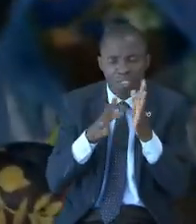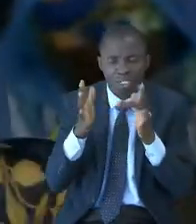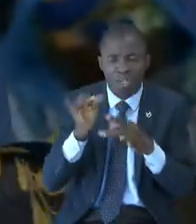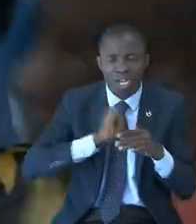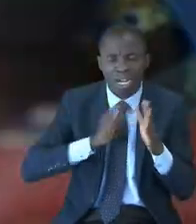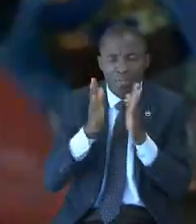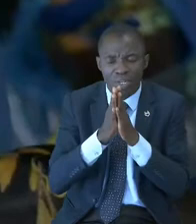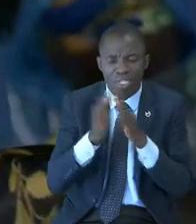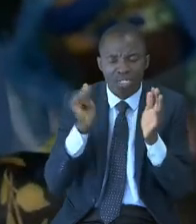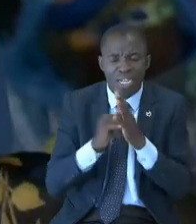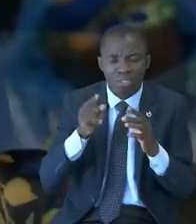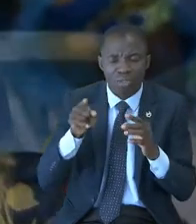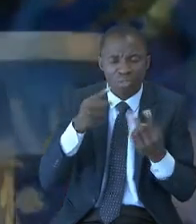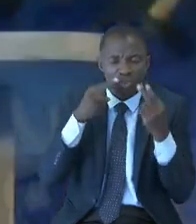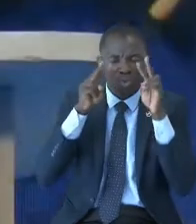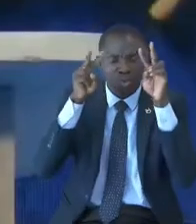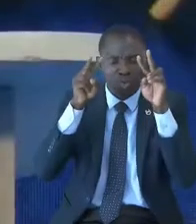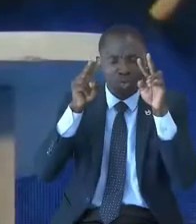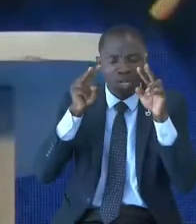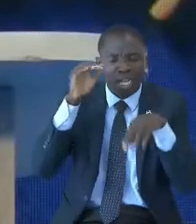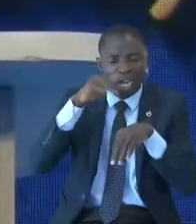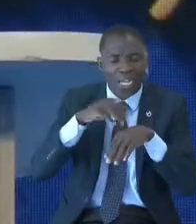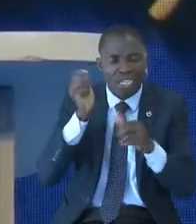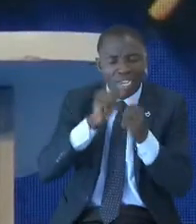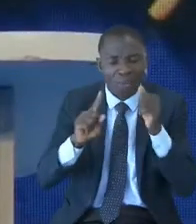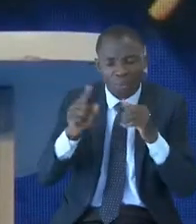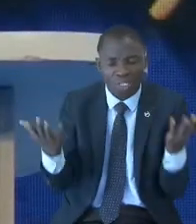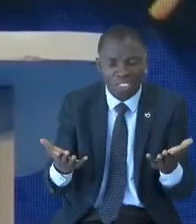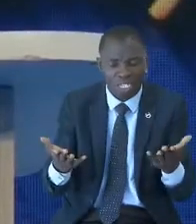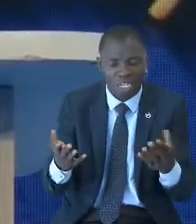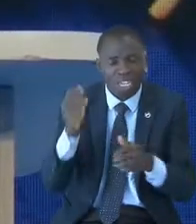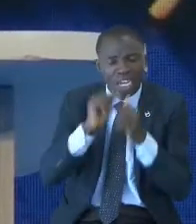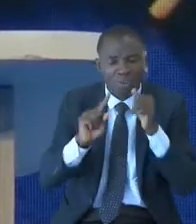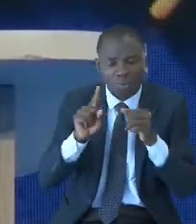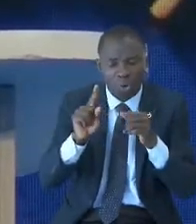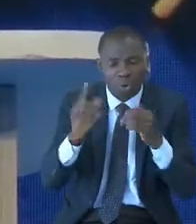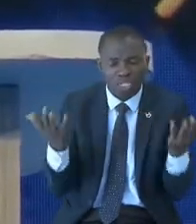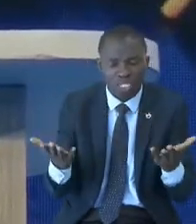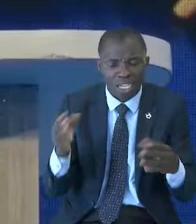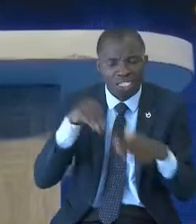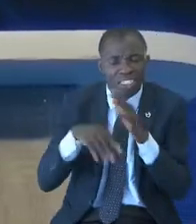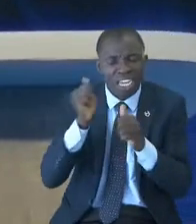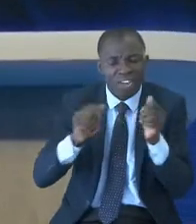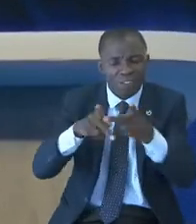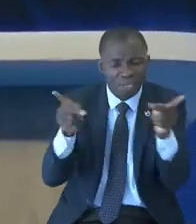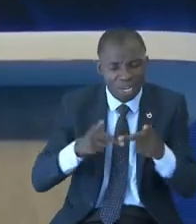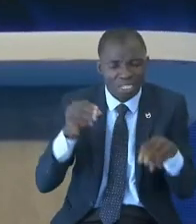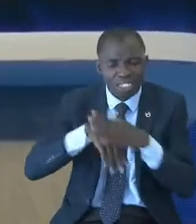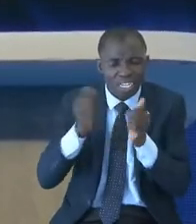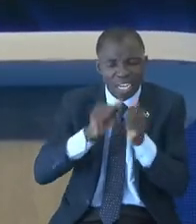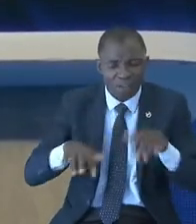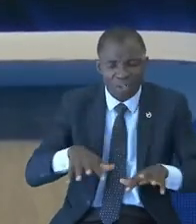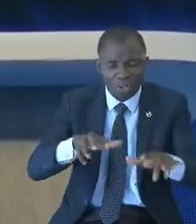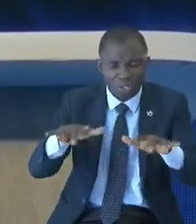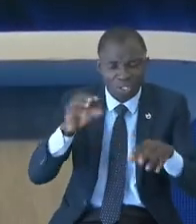pray that you look at everyone here at the Alpha location, everyone in every congregation, and everyone in